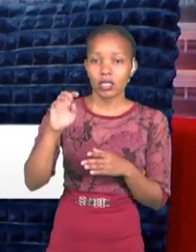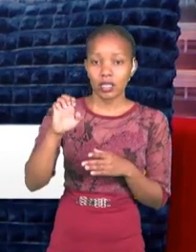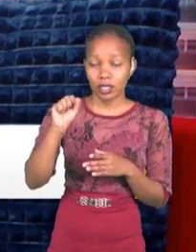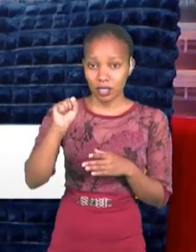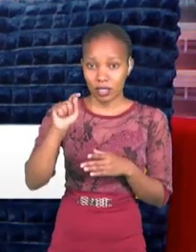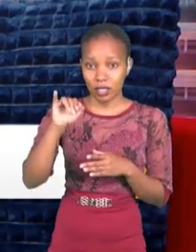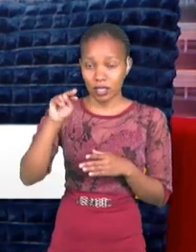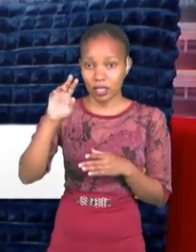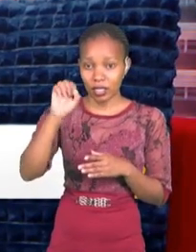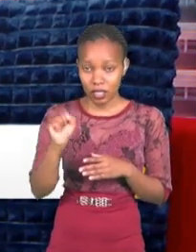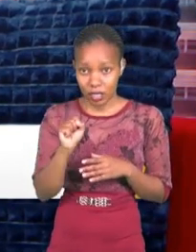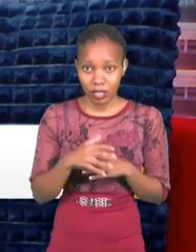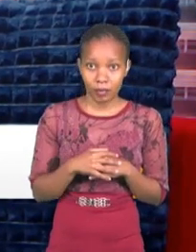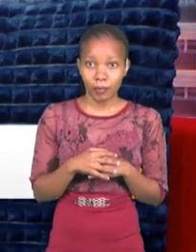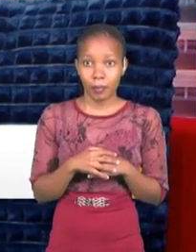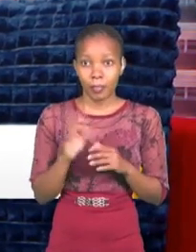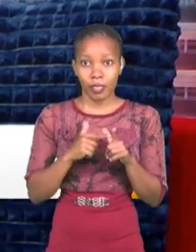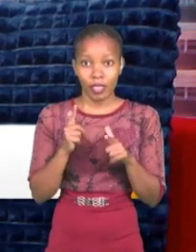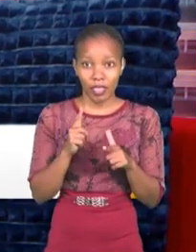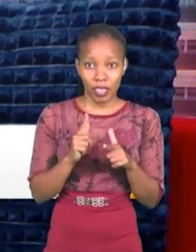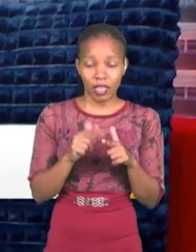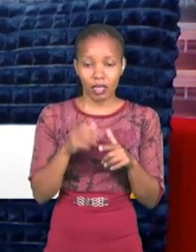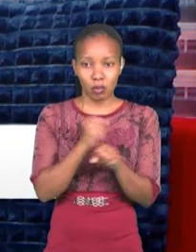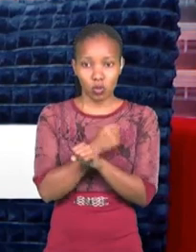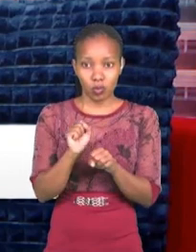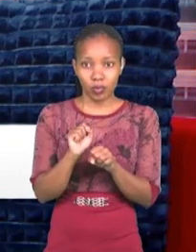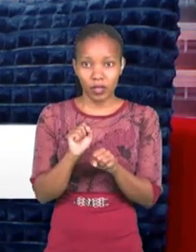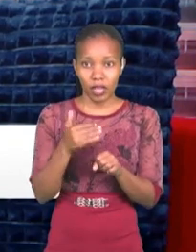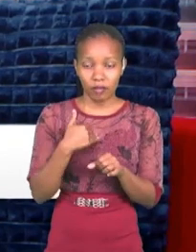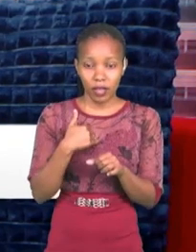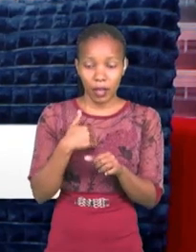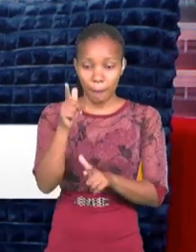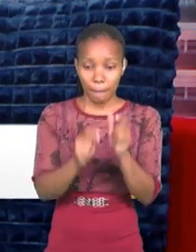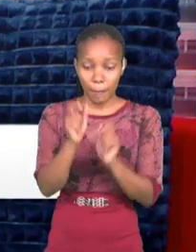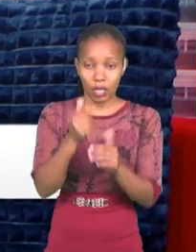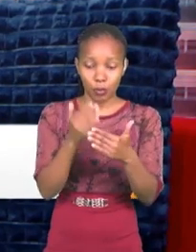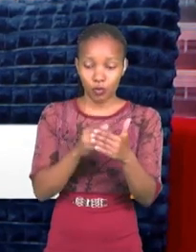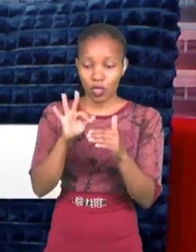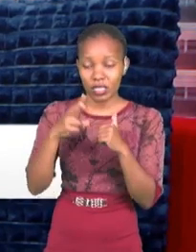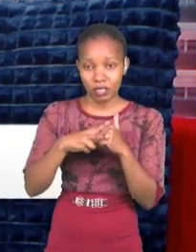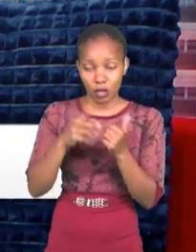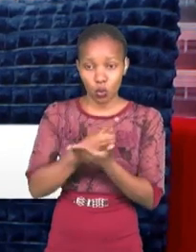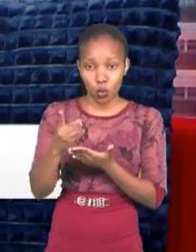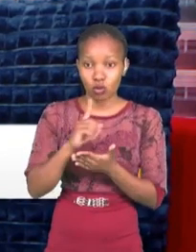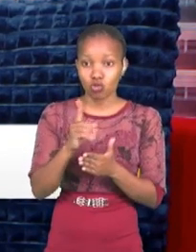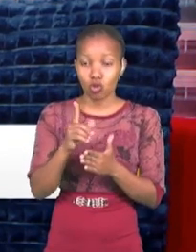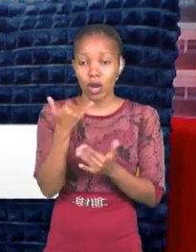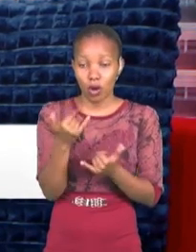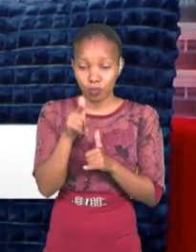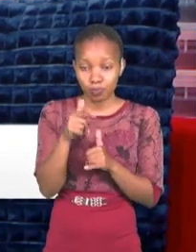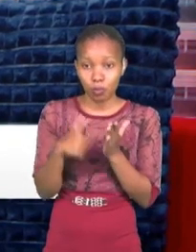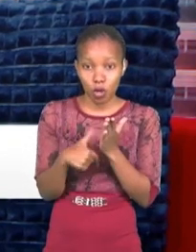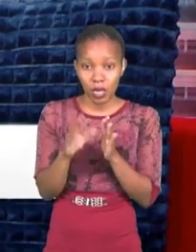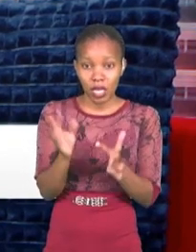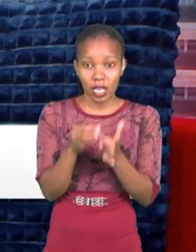immature, intestinal tract does not handle milk, ample amount of milk before 37 weeks. So these are the complications,